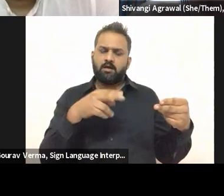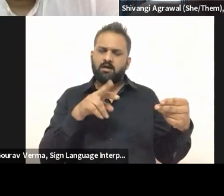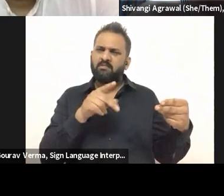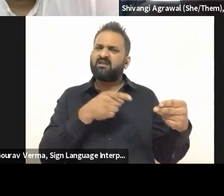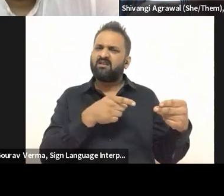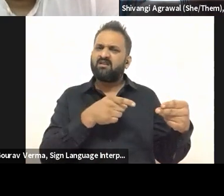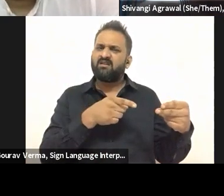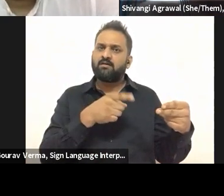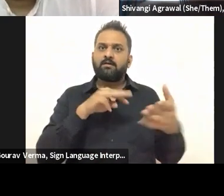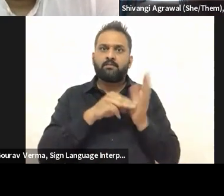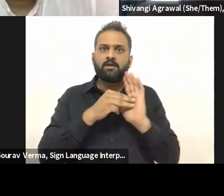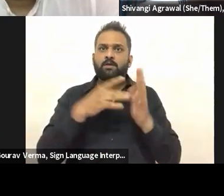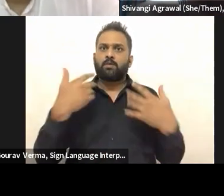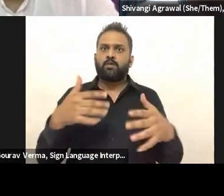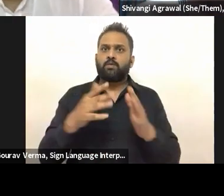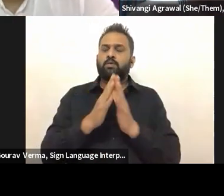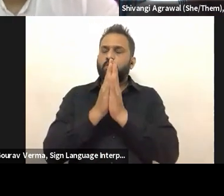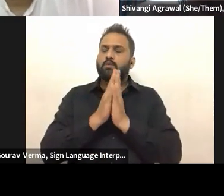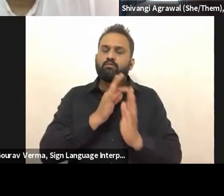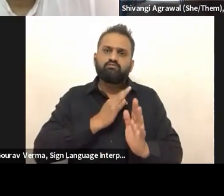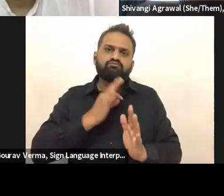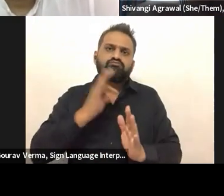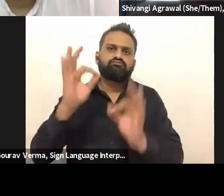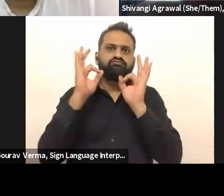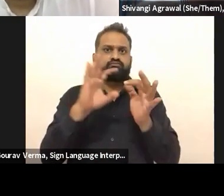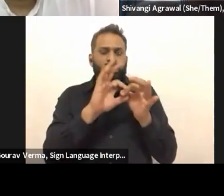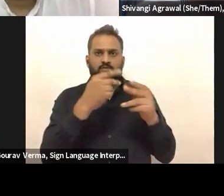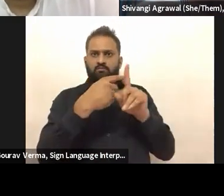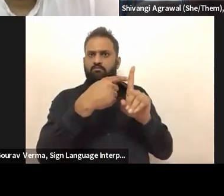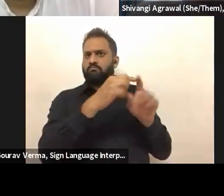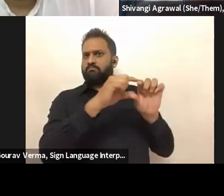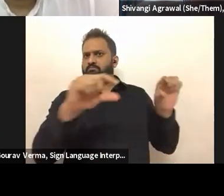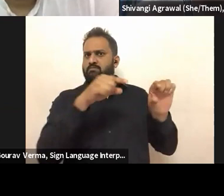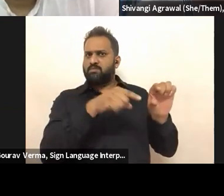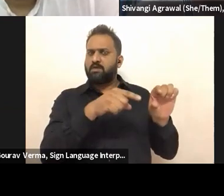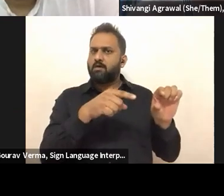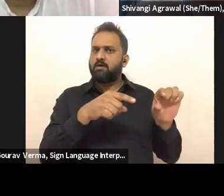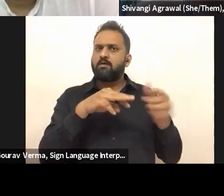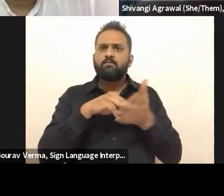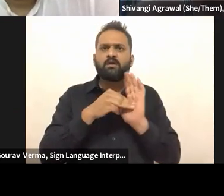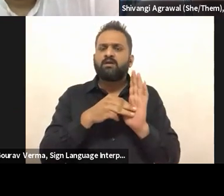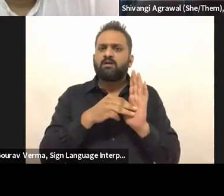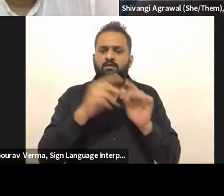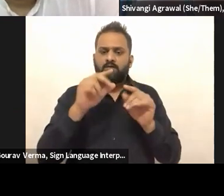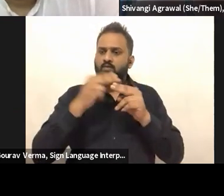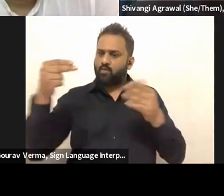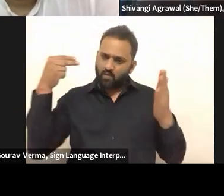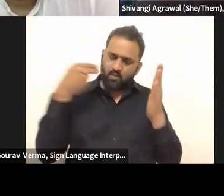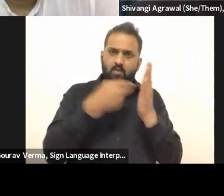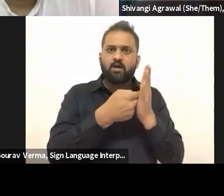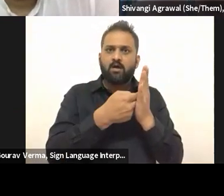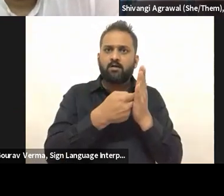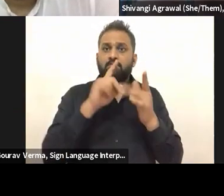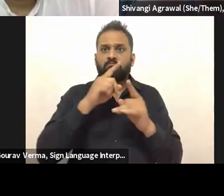the divine body, which is kind of I think it also comes from a lot of caste